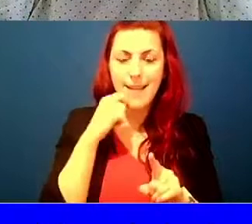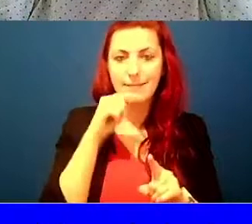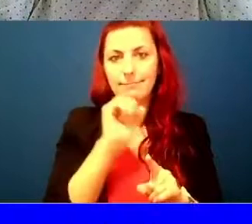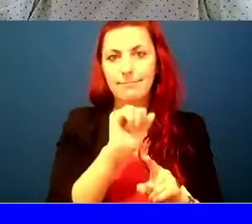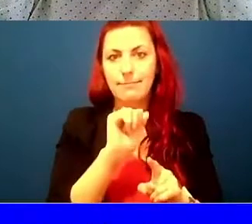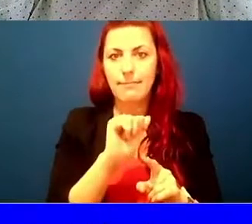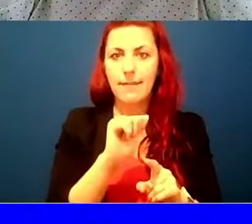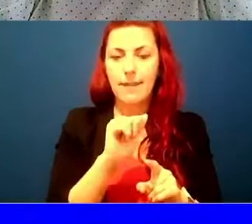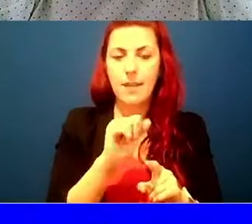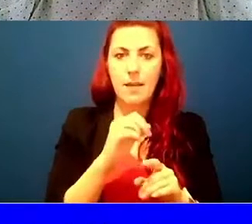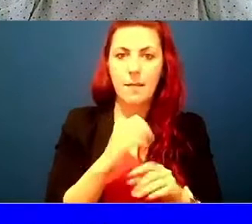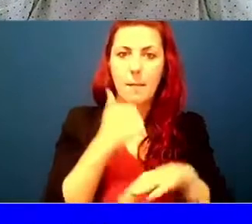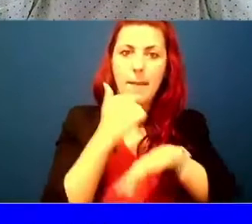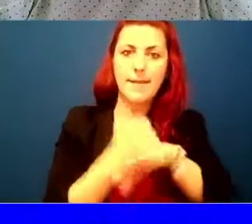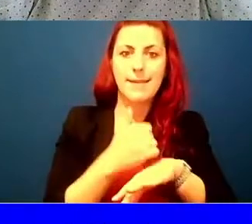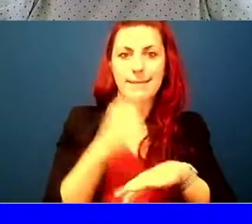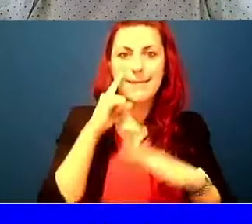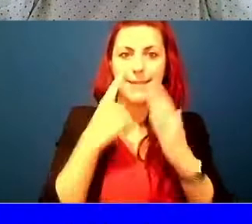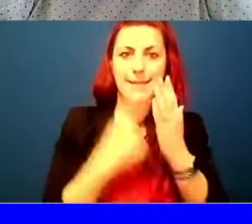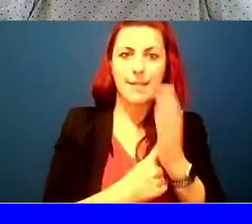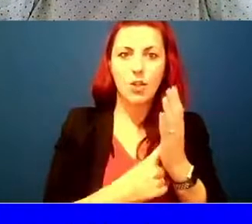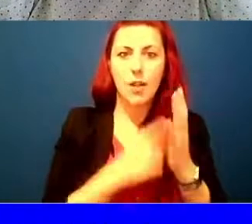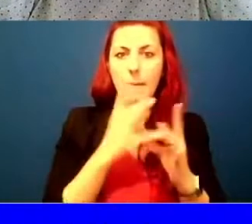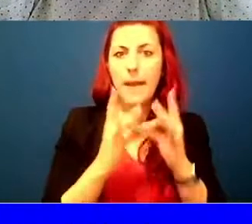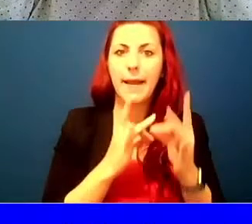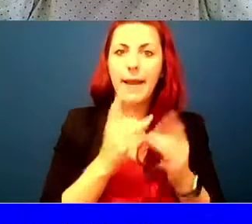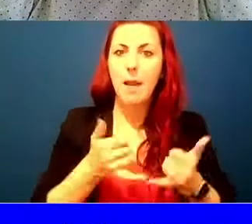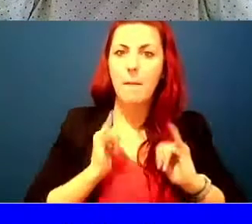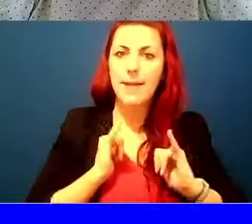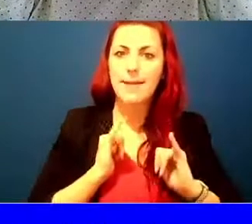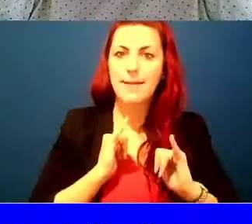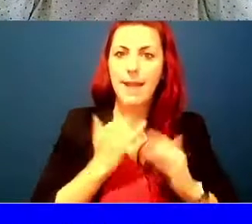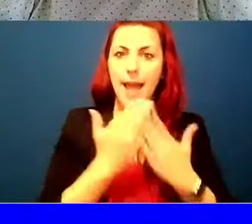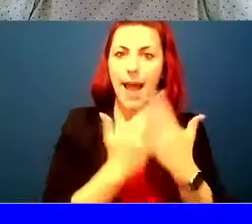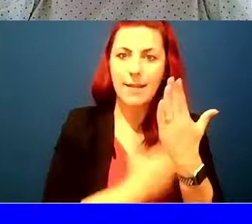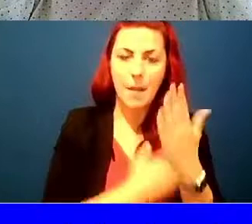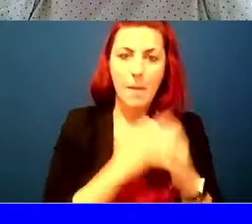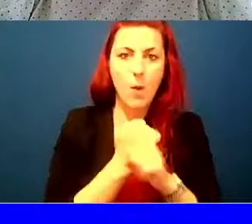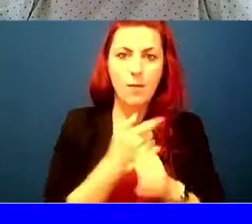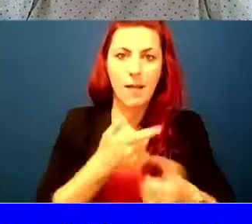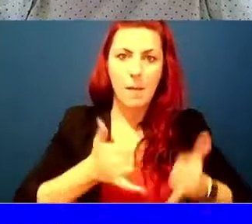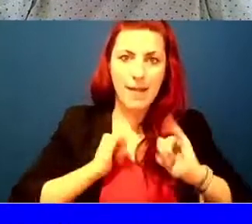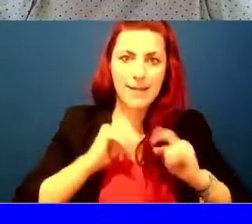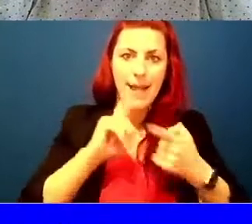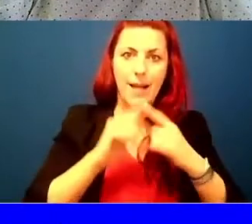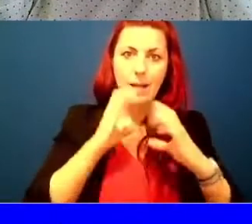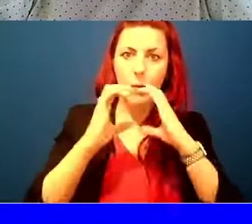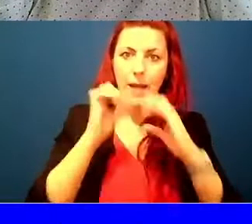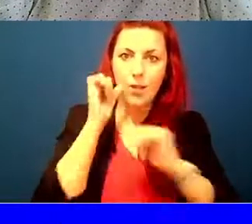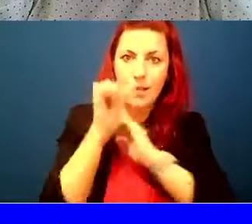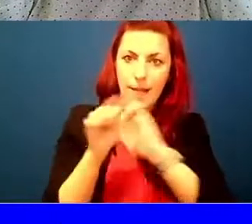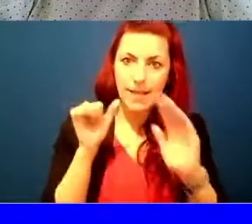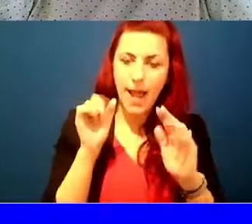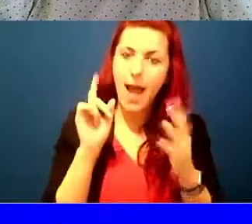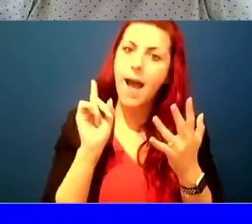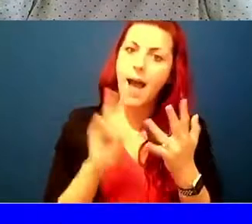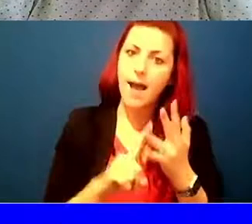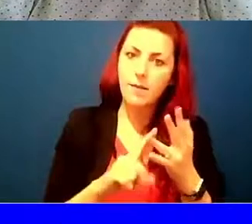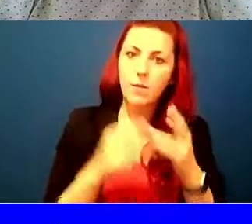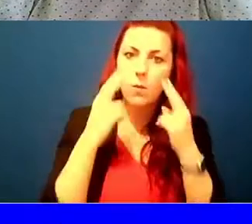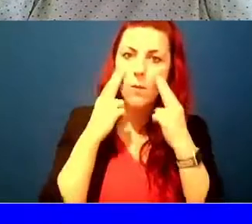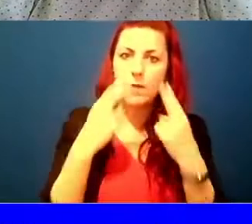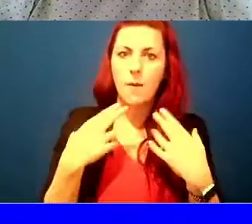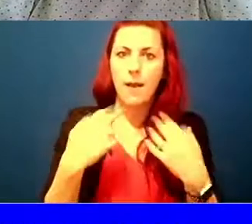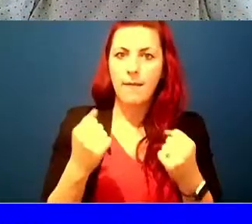Assisted Decision Making Capacity Act, around capacity generally and communication skills. And also about the needs